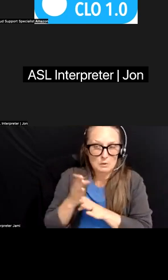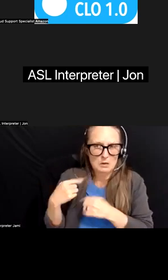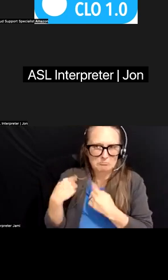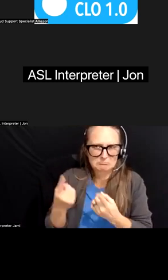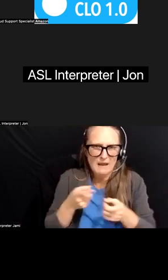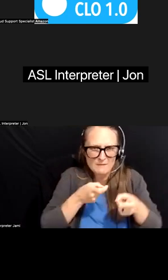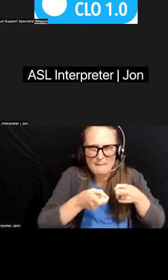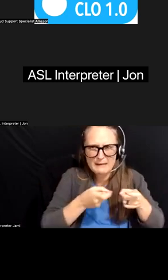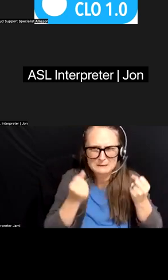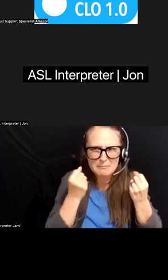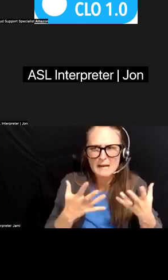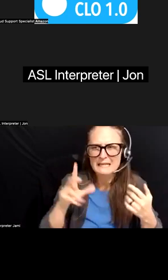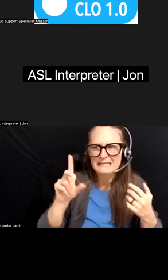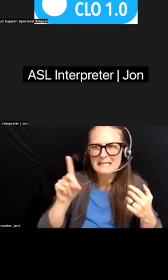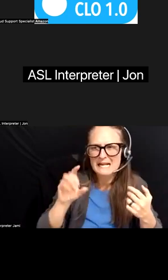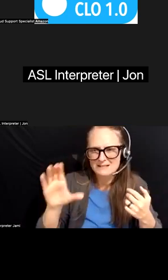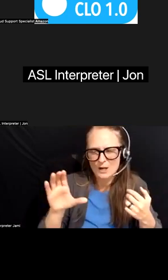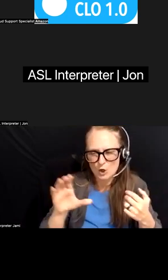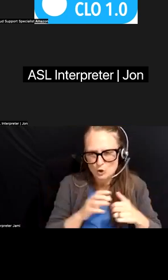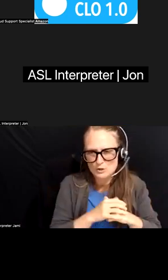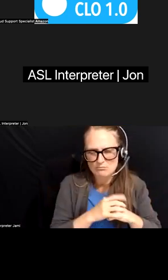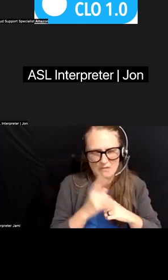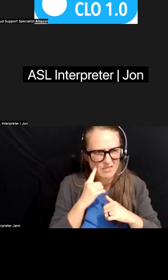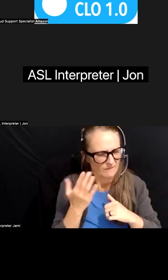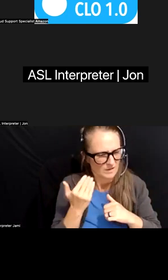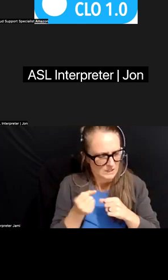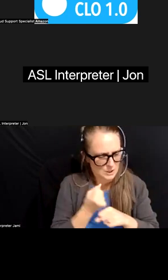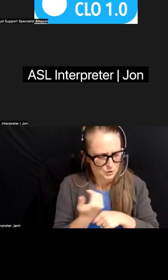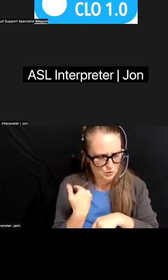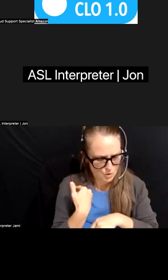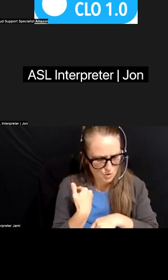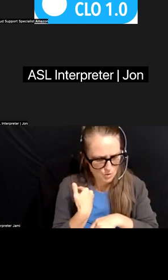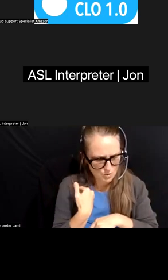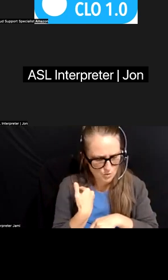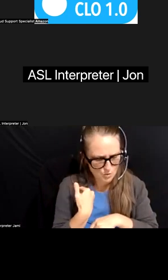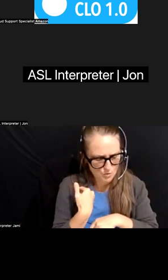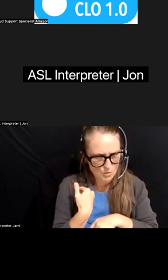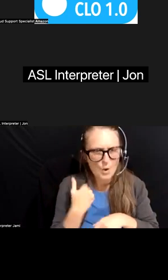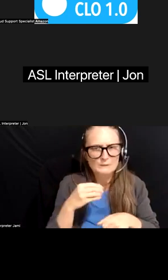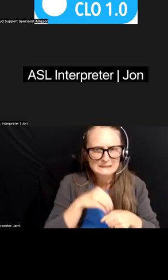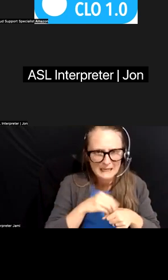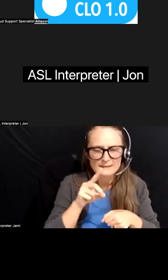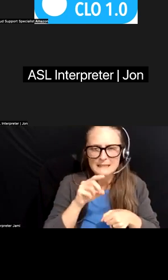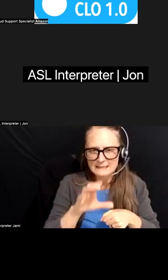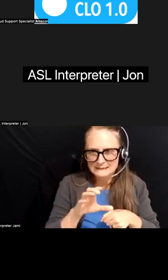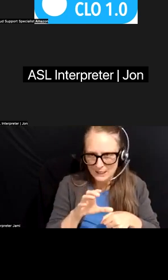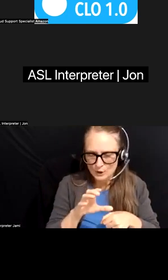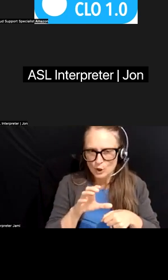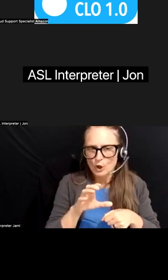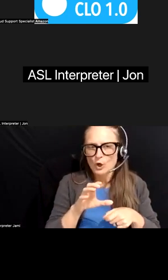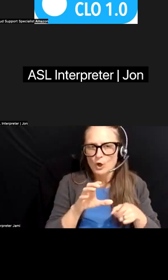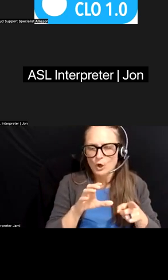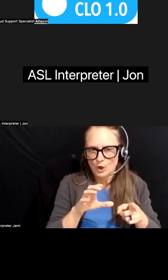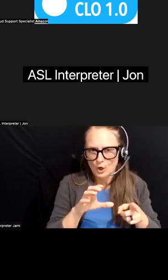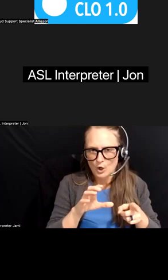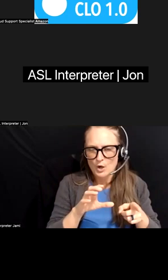centers. And I think 15 years ago, I was in a data center and I spun a server in